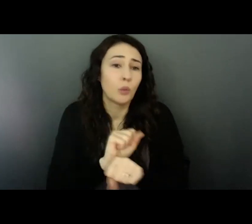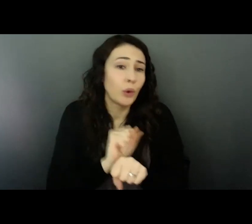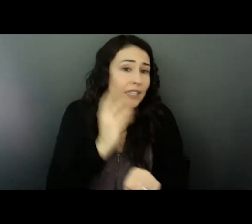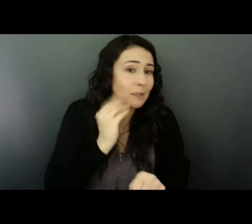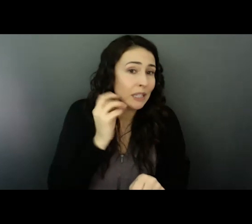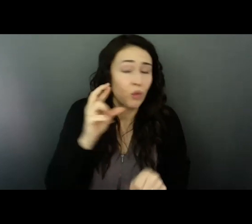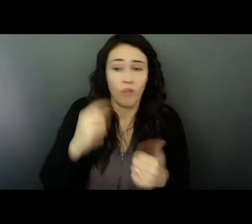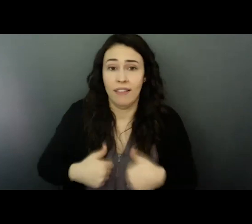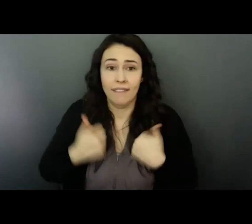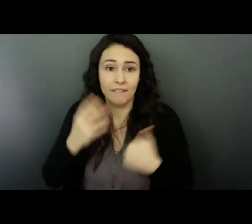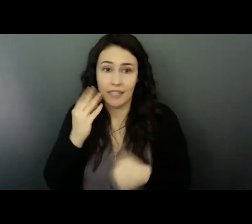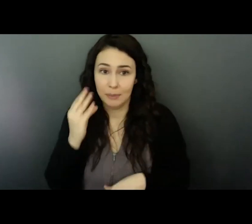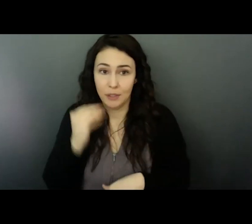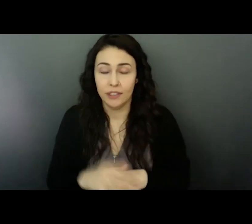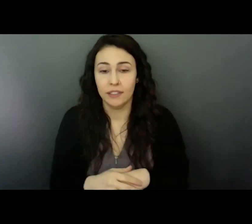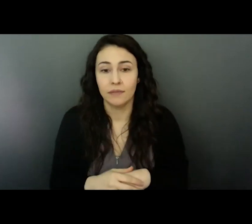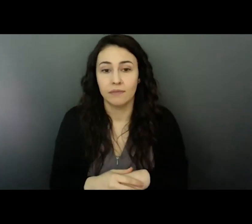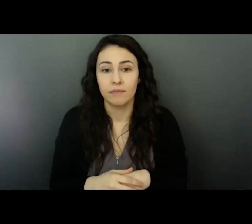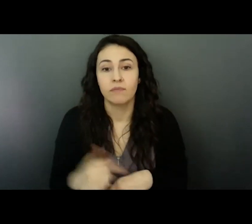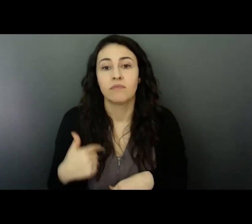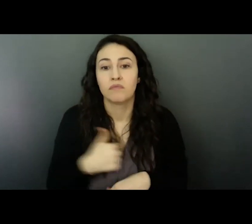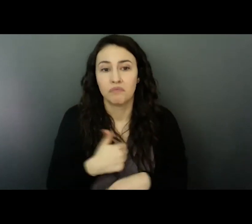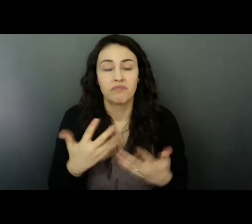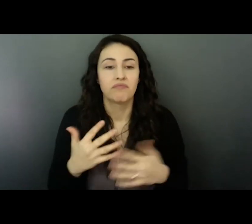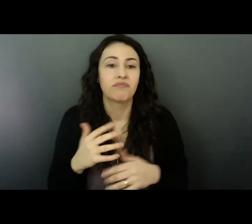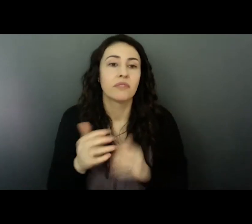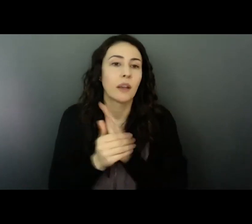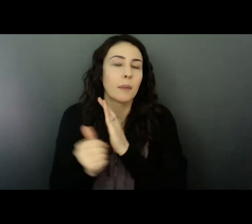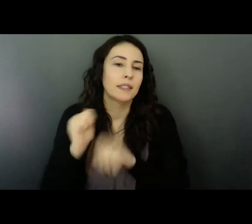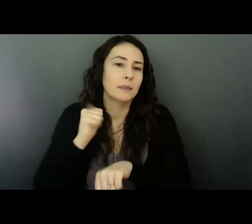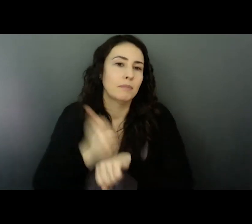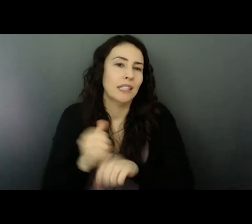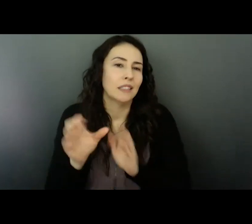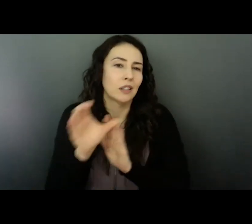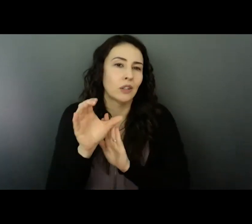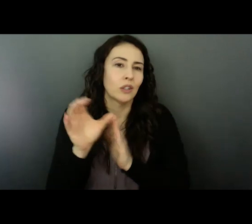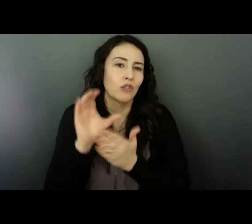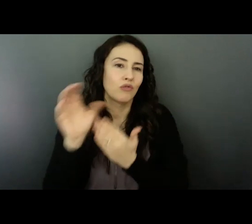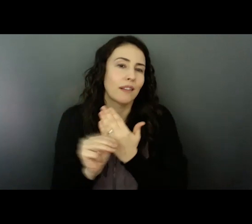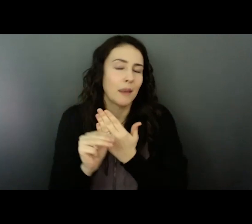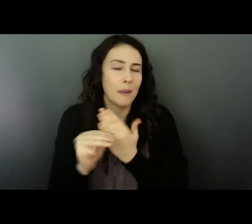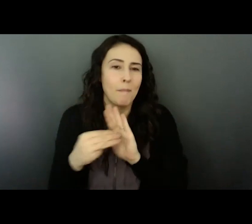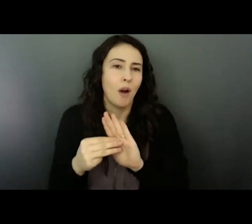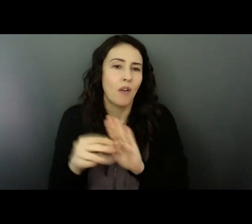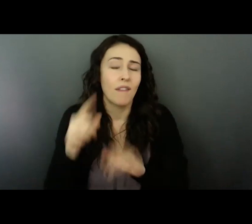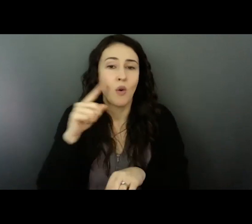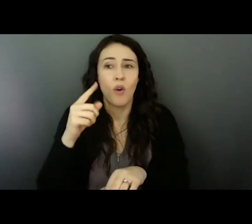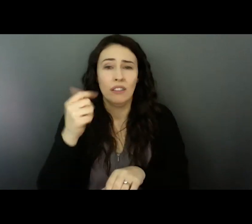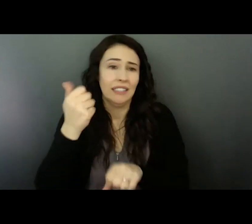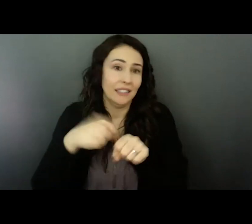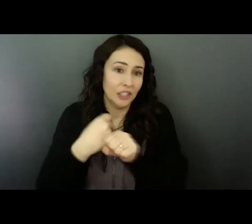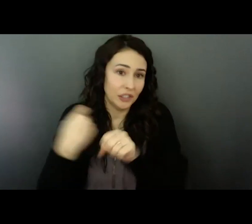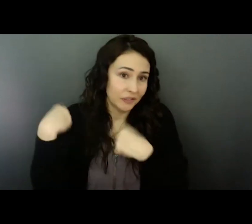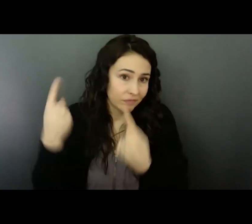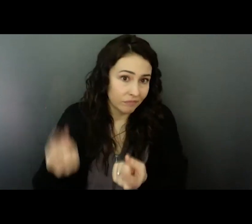have had a competency-based curriculum model for well over 10 years. So all of our